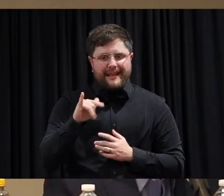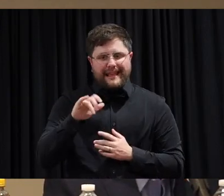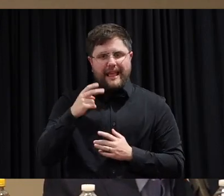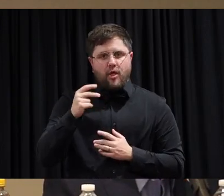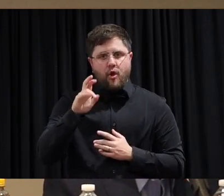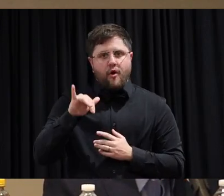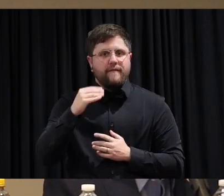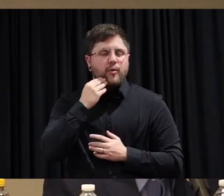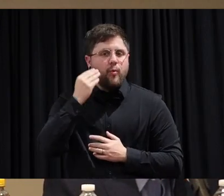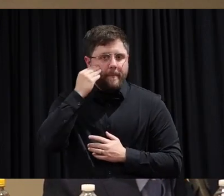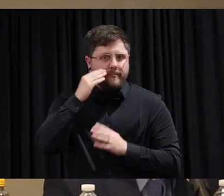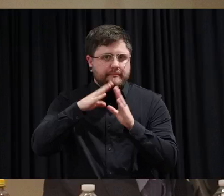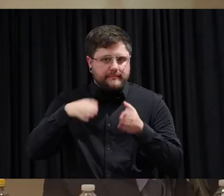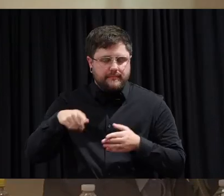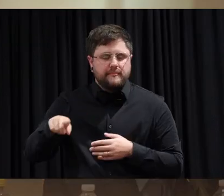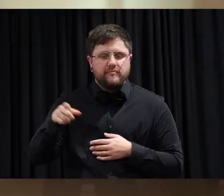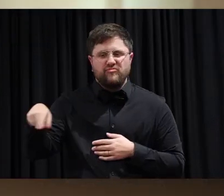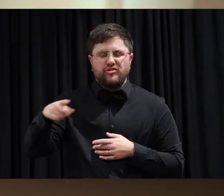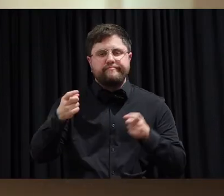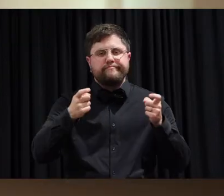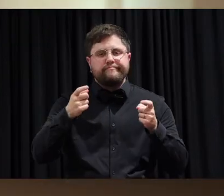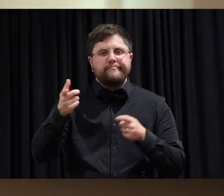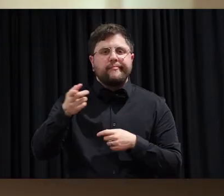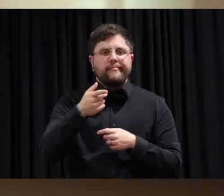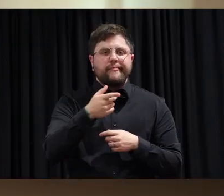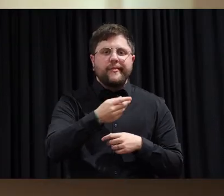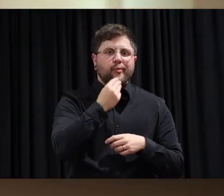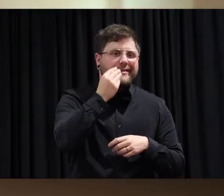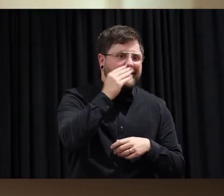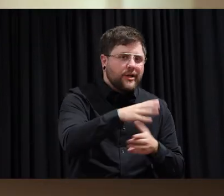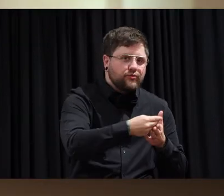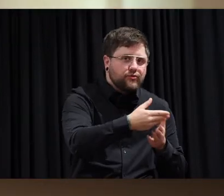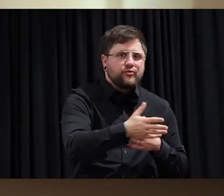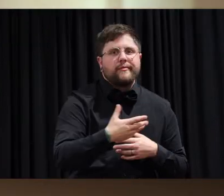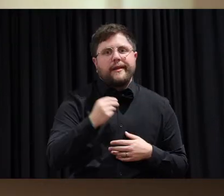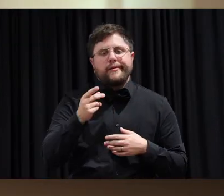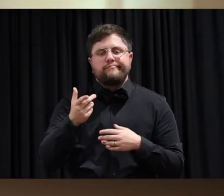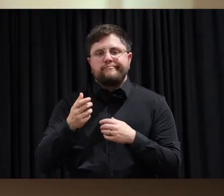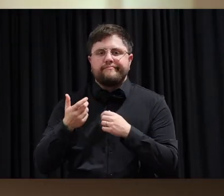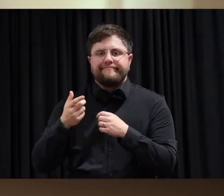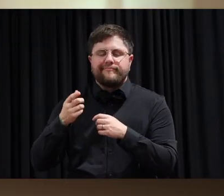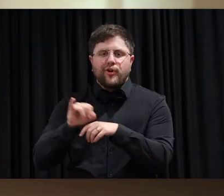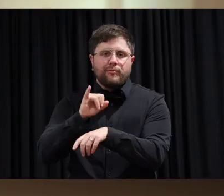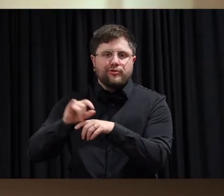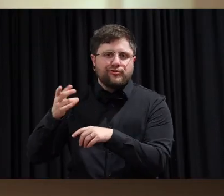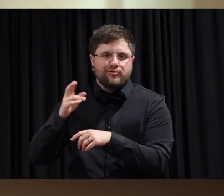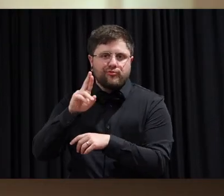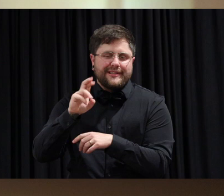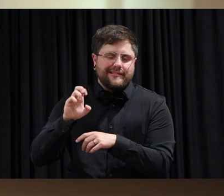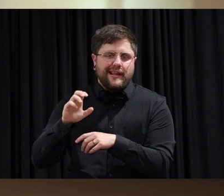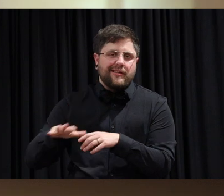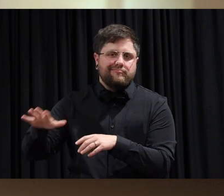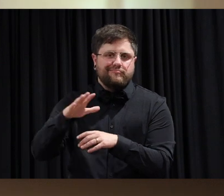Harvey Homes, which handles residential, commercial, and corporate sales and relocation. Gail